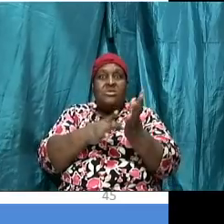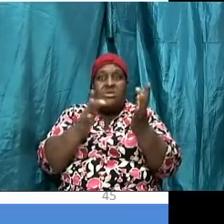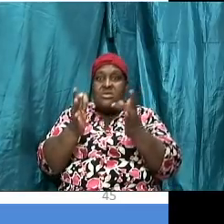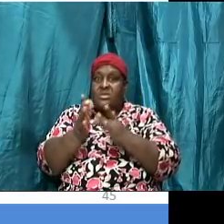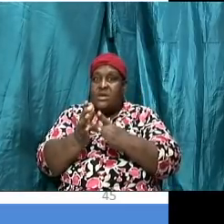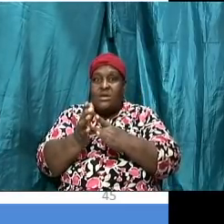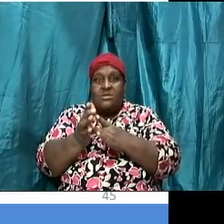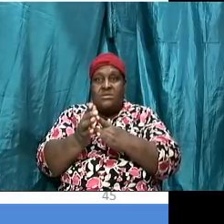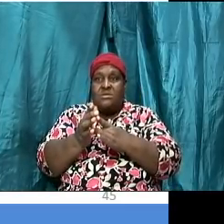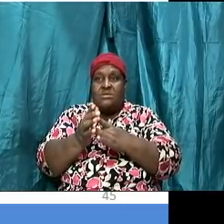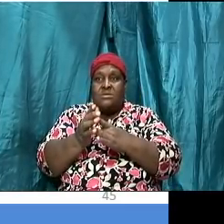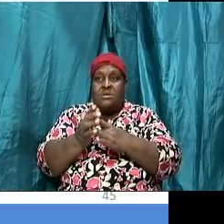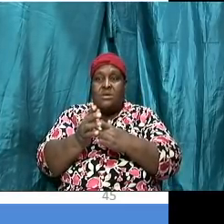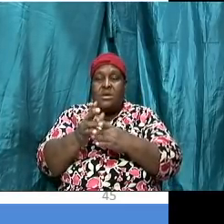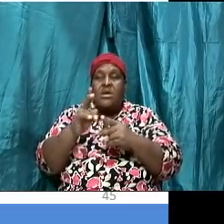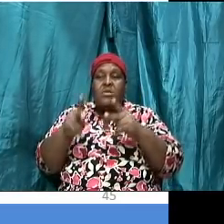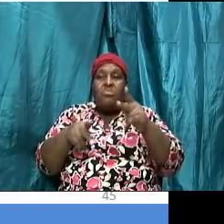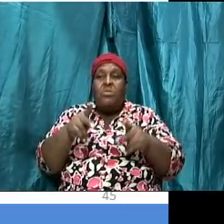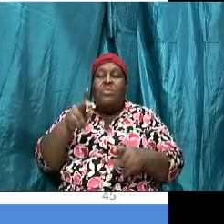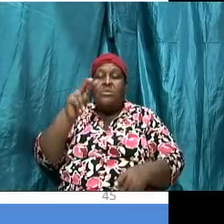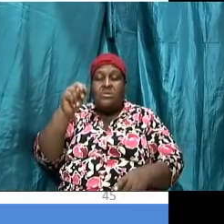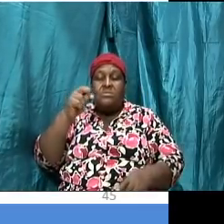of. Amen.